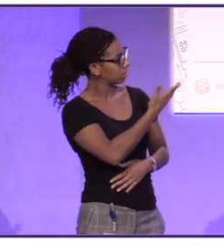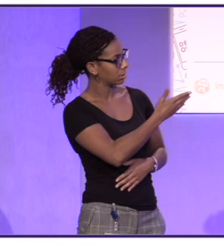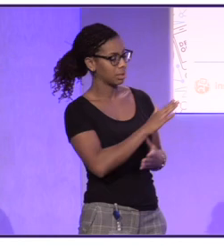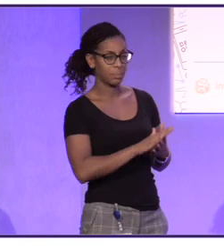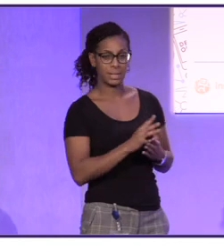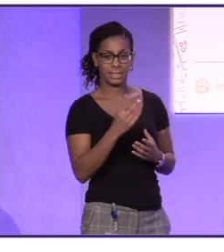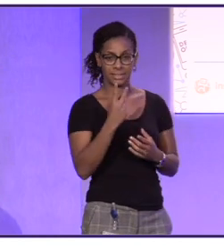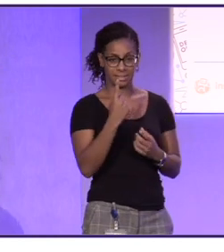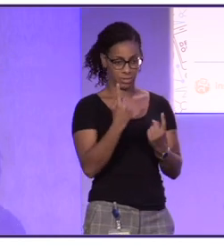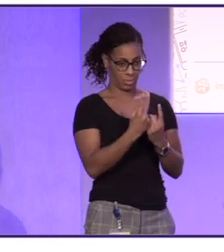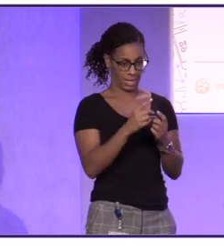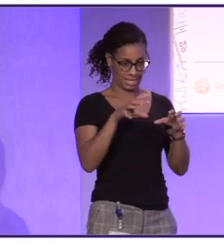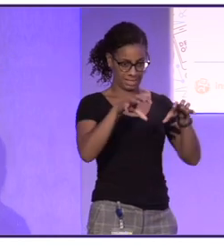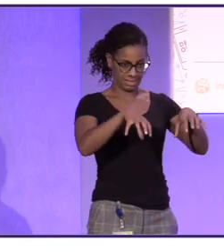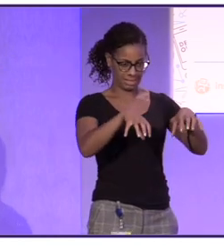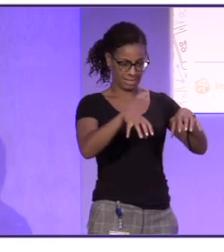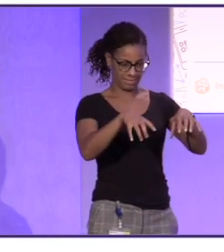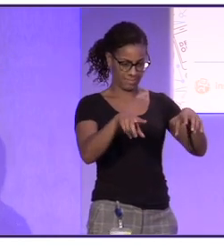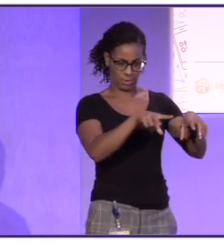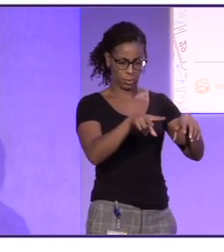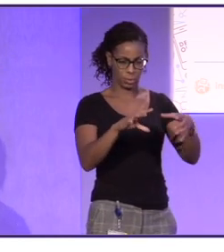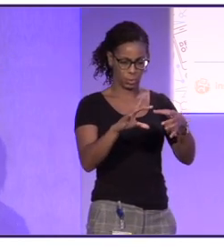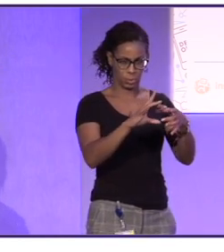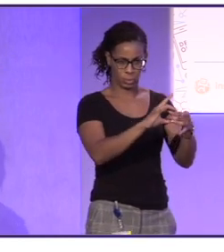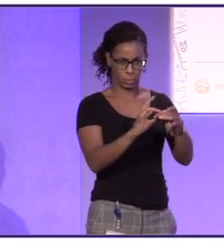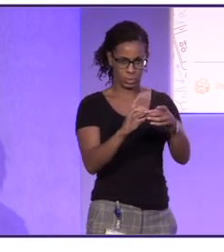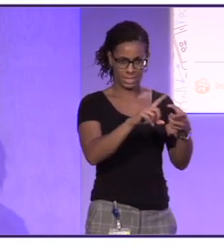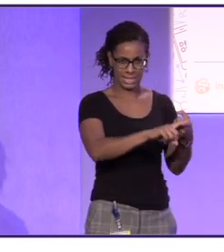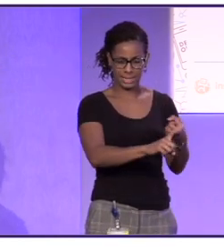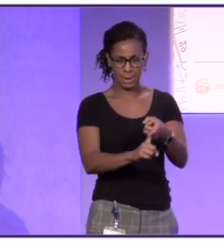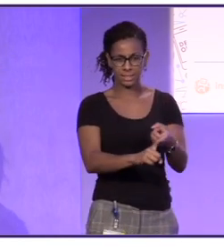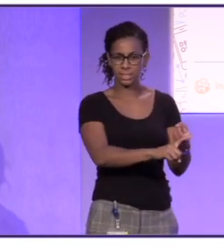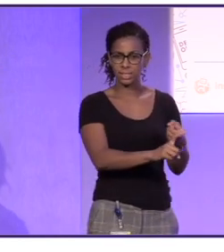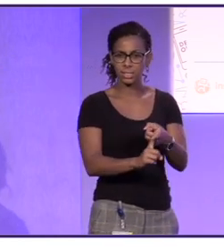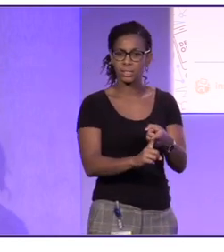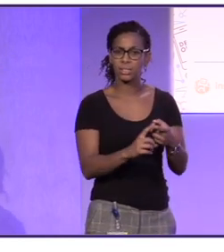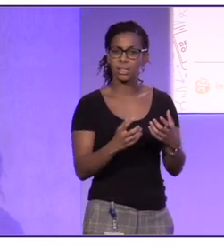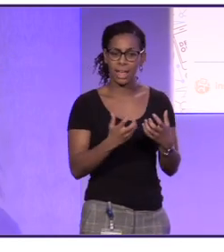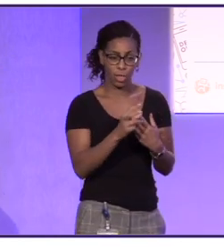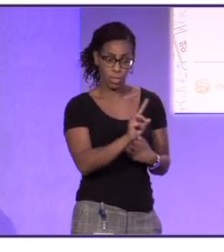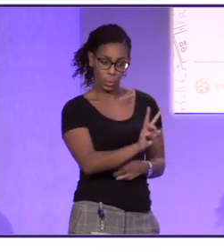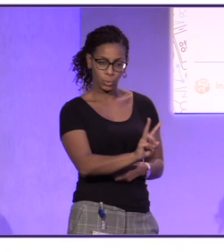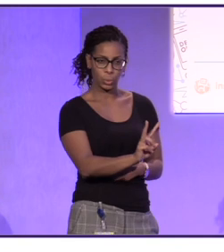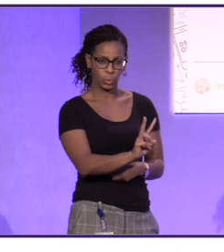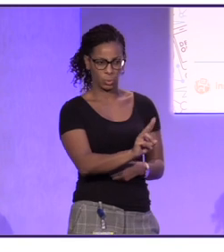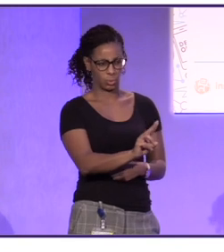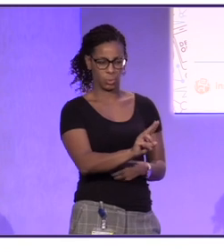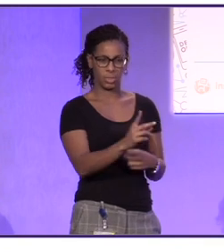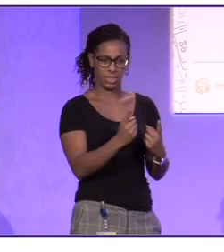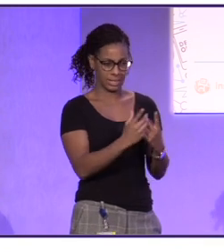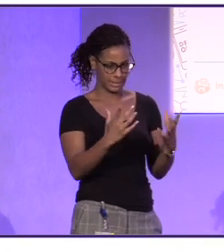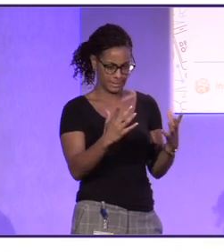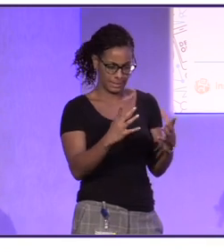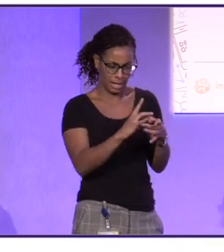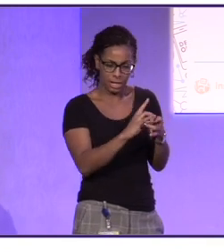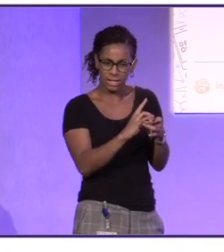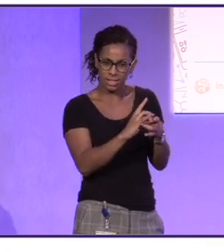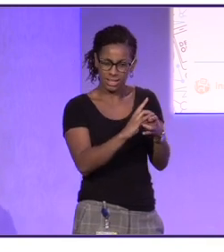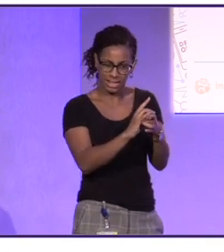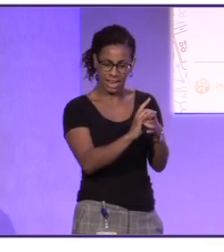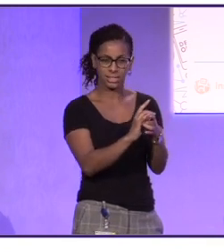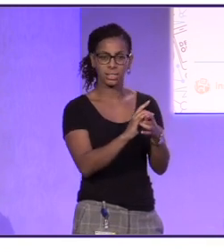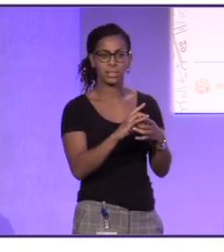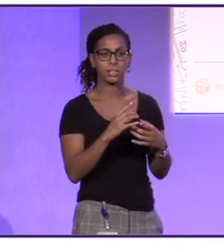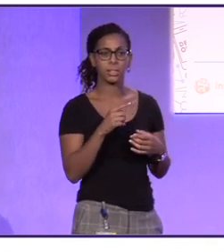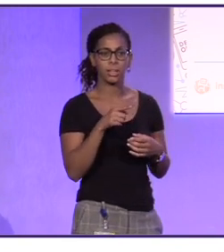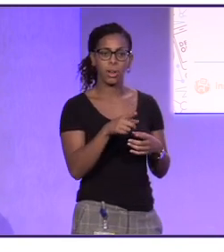interdependence between things. And a measure of how closely these two things are actually connected to each other. And the strength